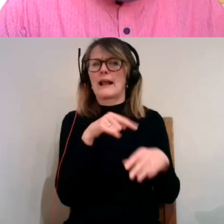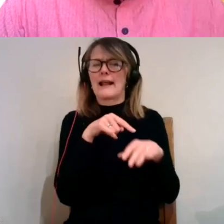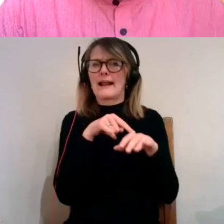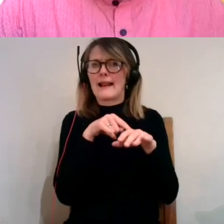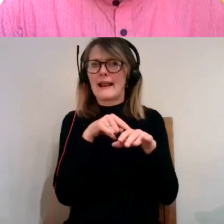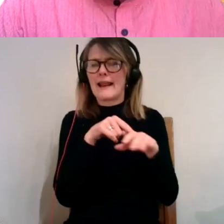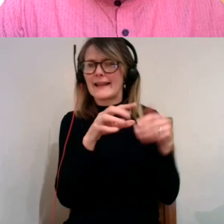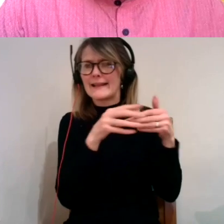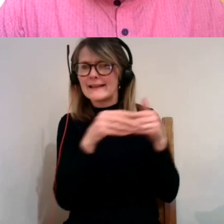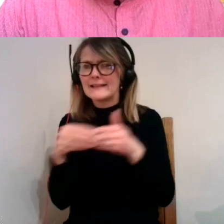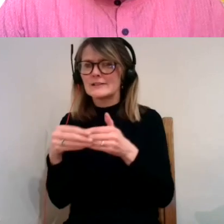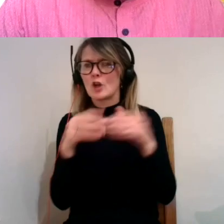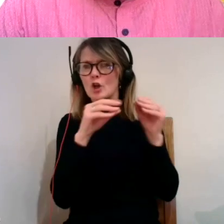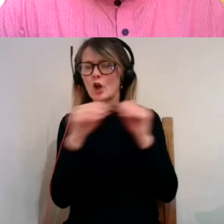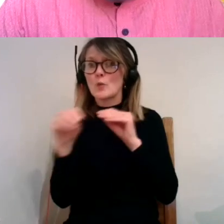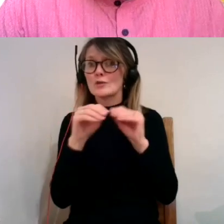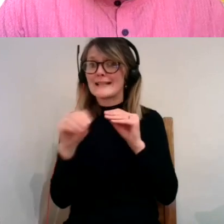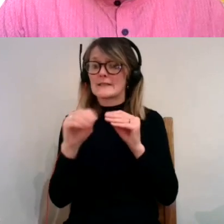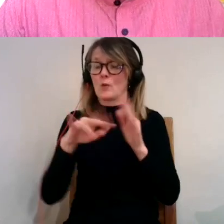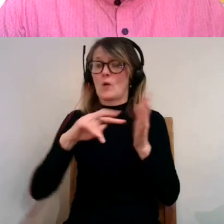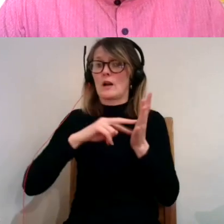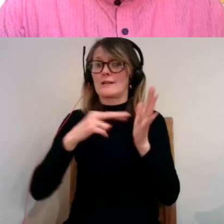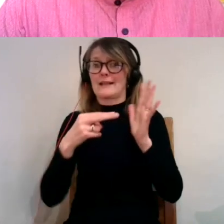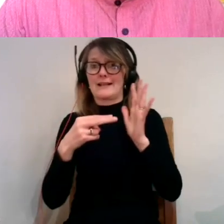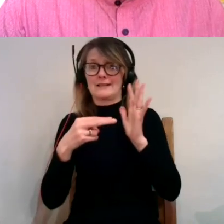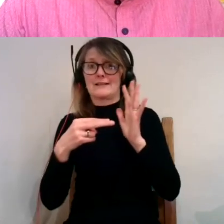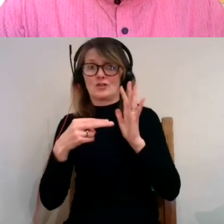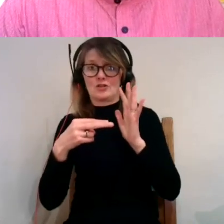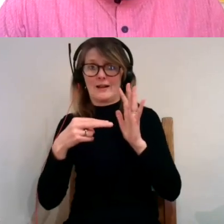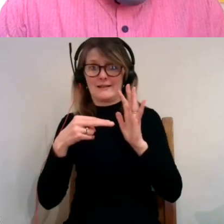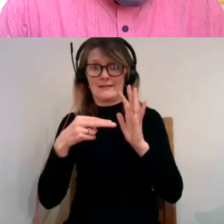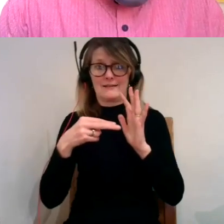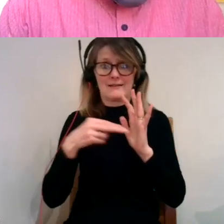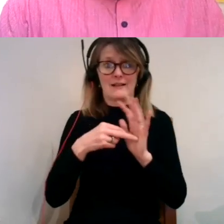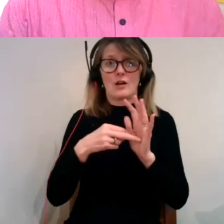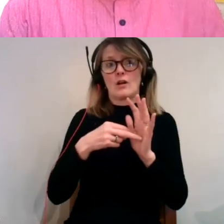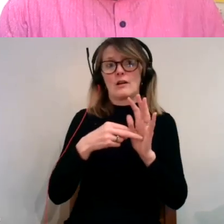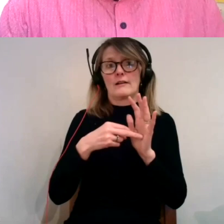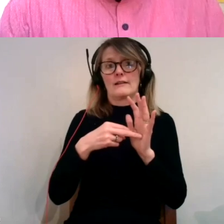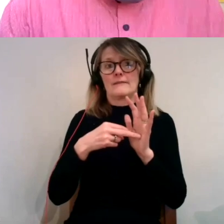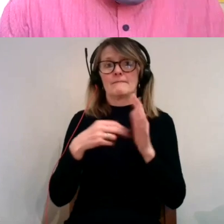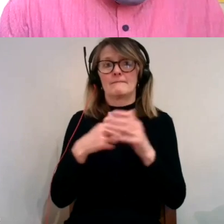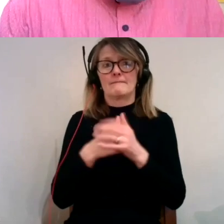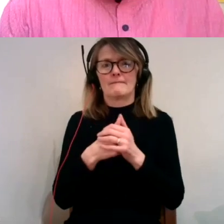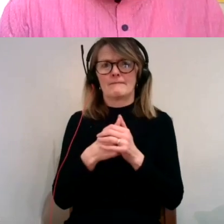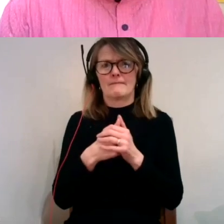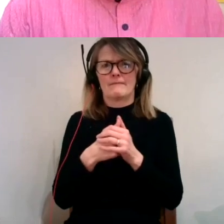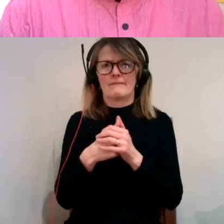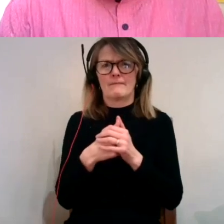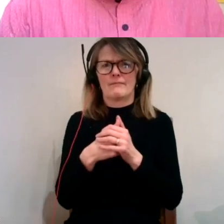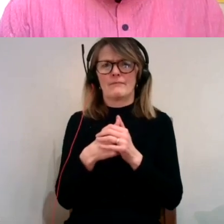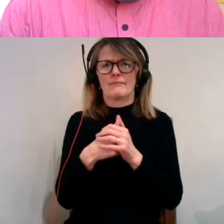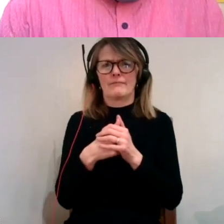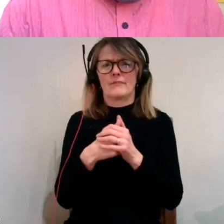in an organization called Clarity Development. So Sandra is a